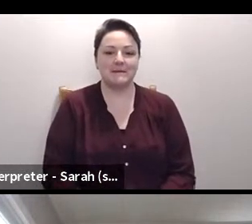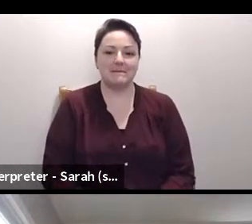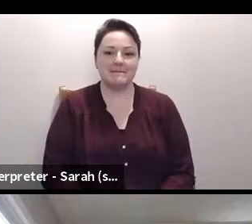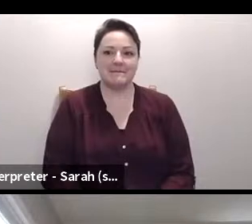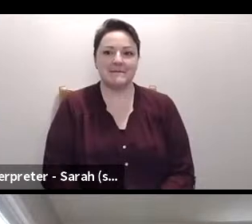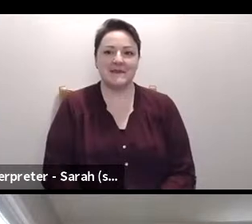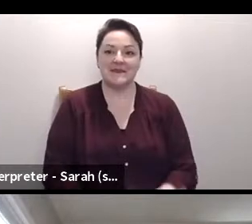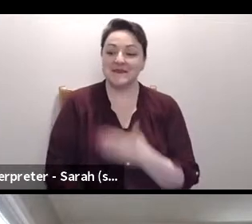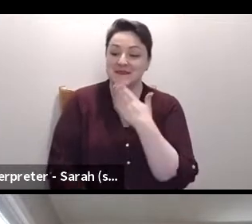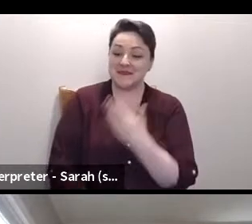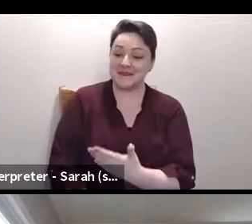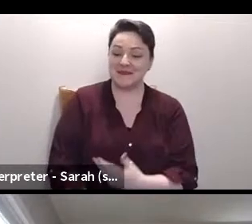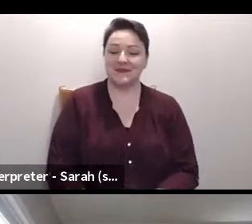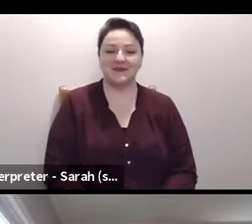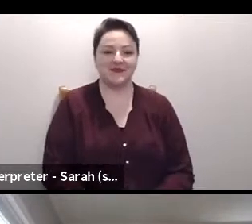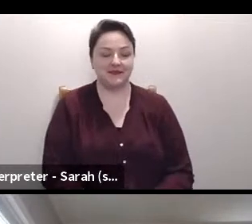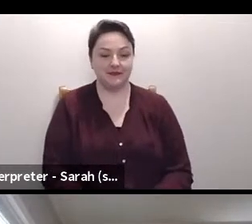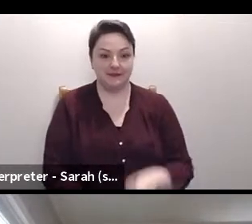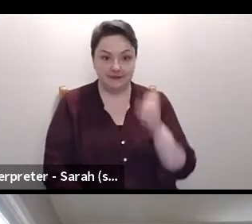Thank you.